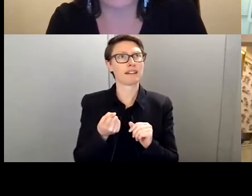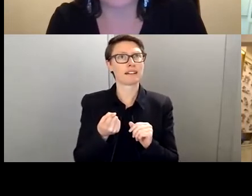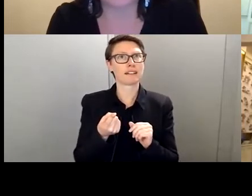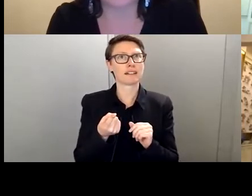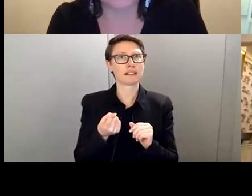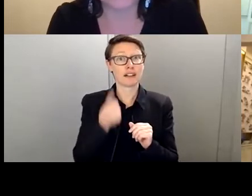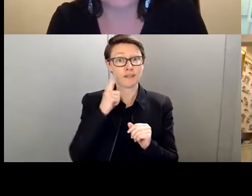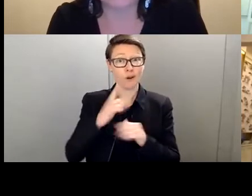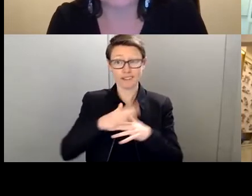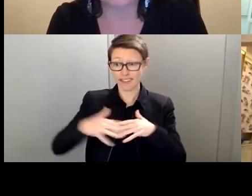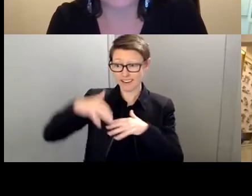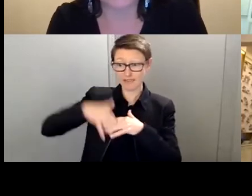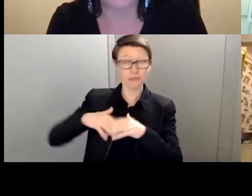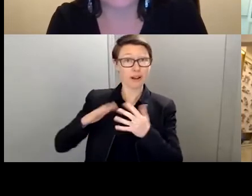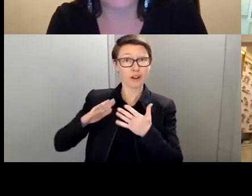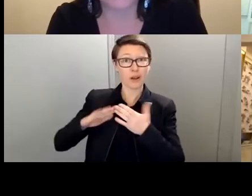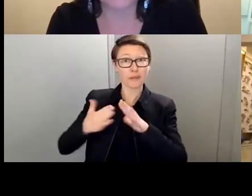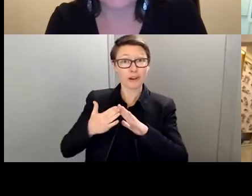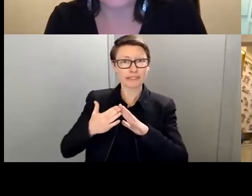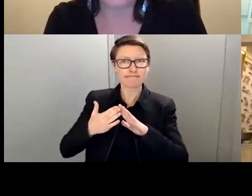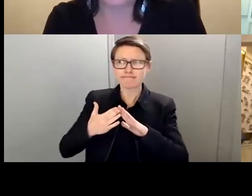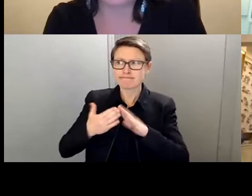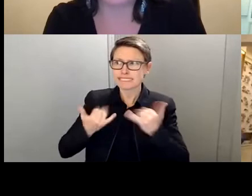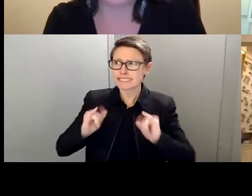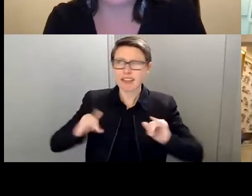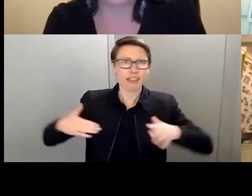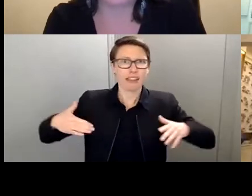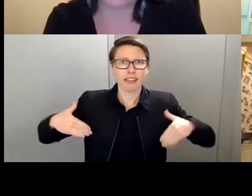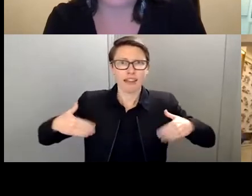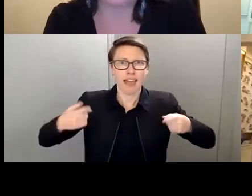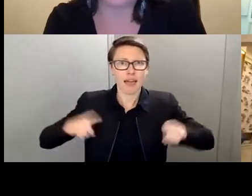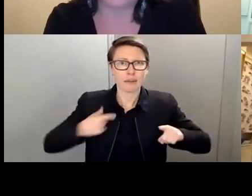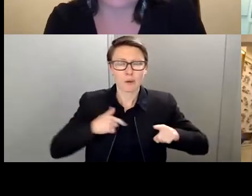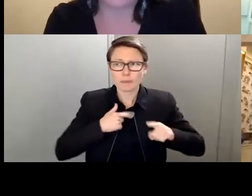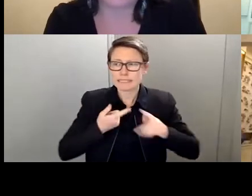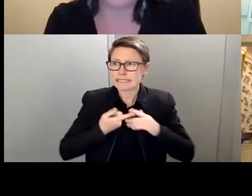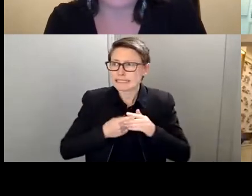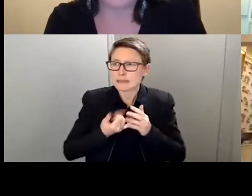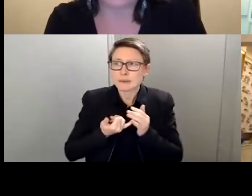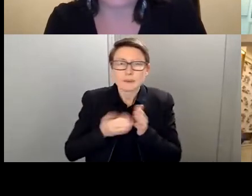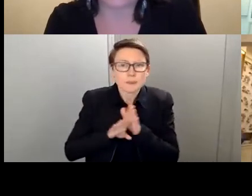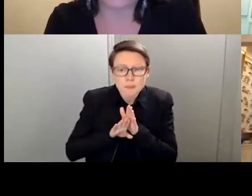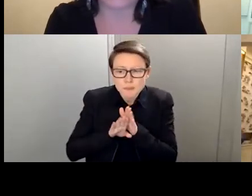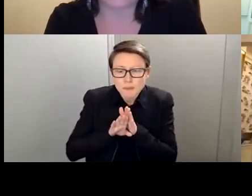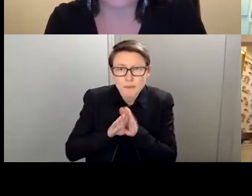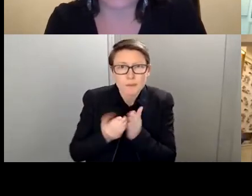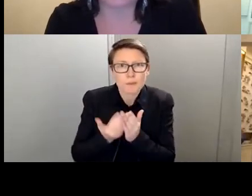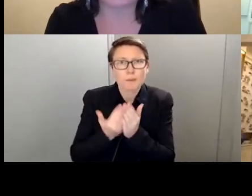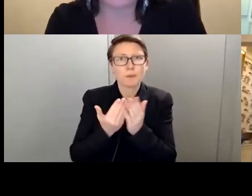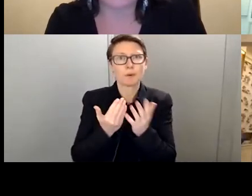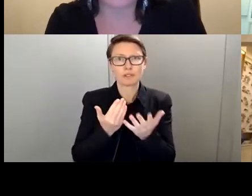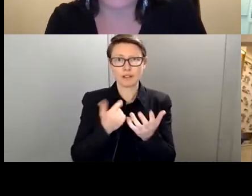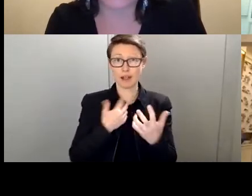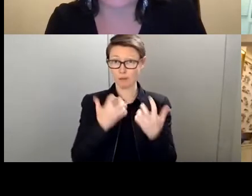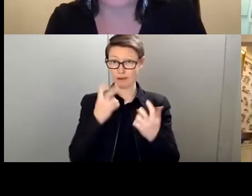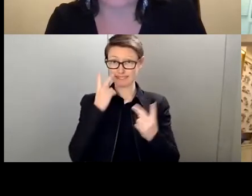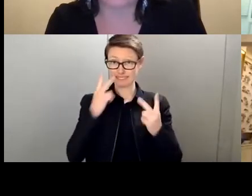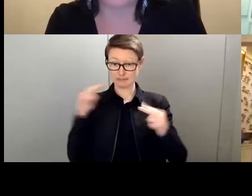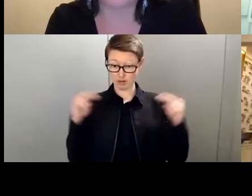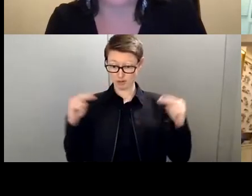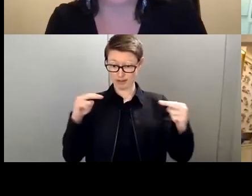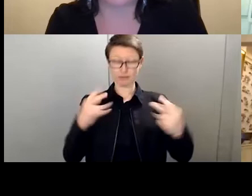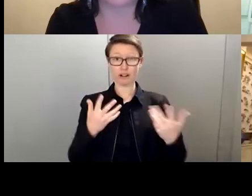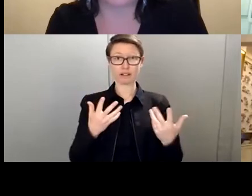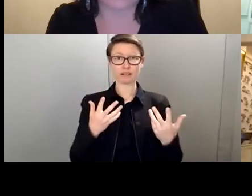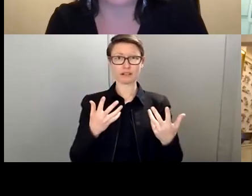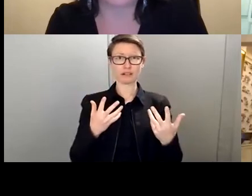Native American community. We're still very new at that. So some of the perspectives that I want to see are more holistic and